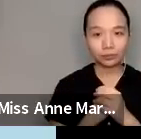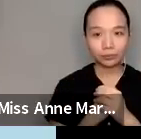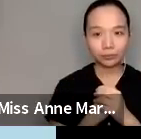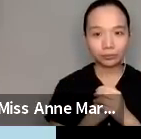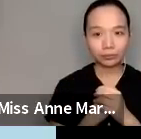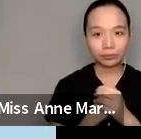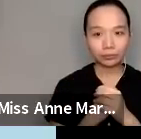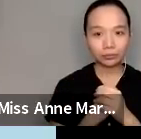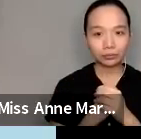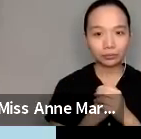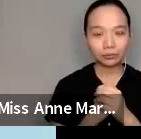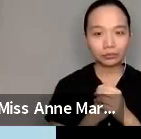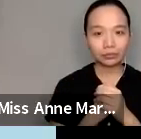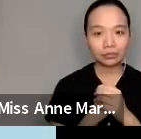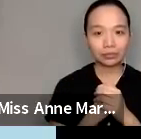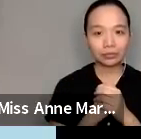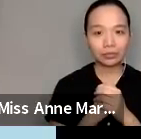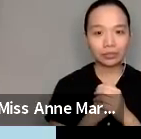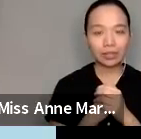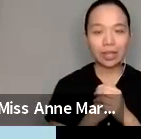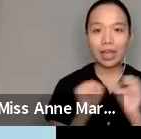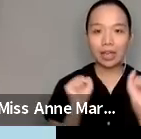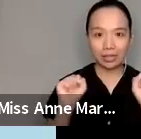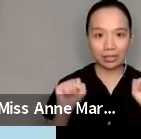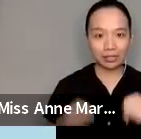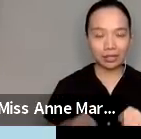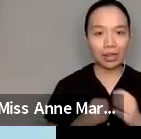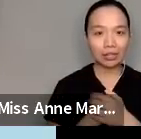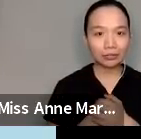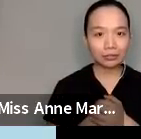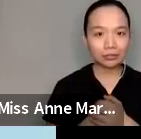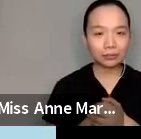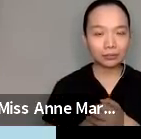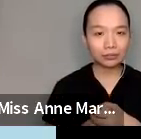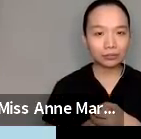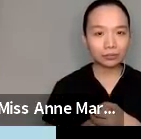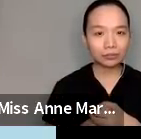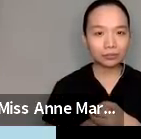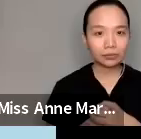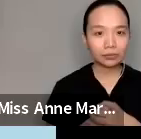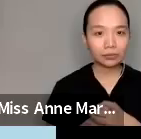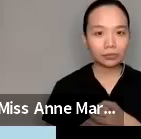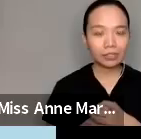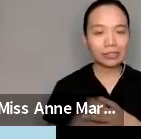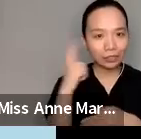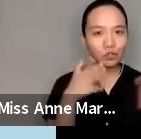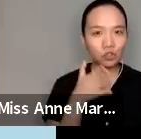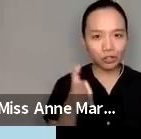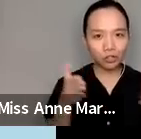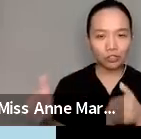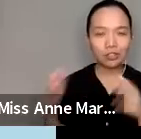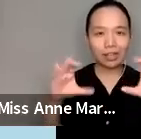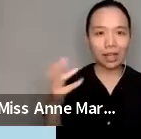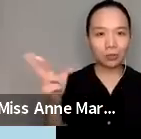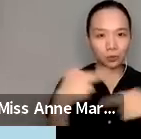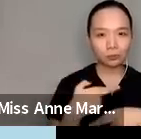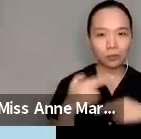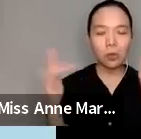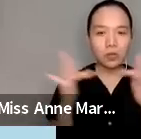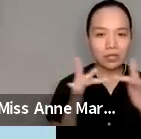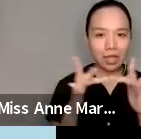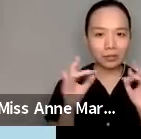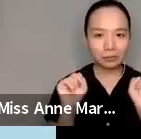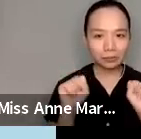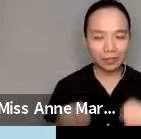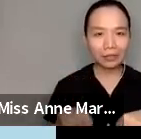Connection can reduce the stress issues in the classroom. The connection can improve